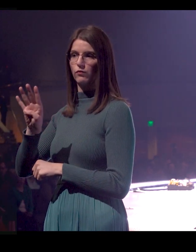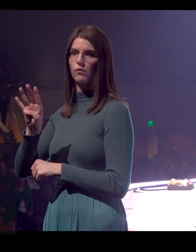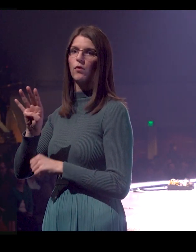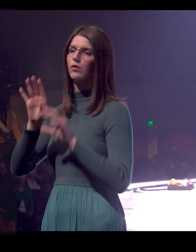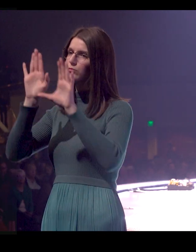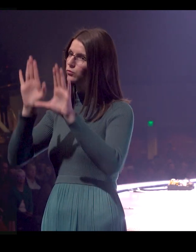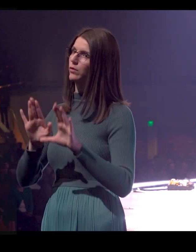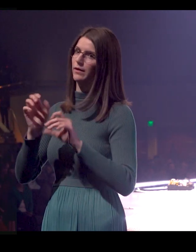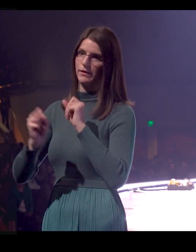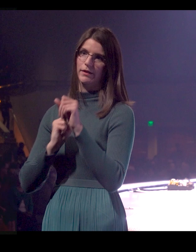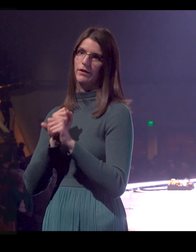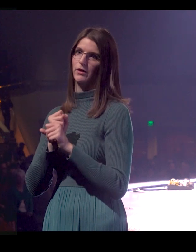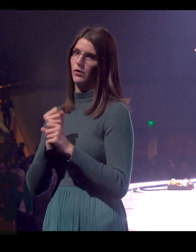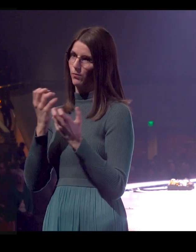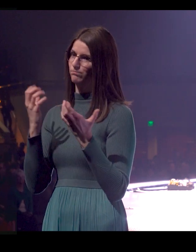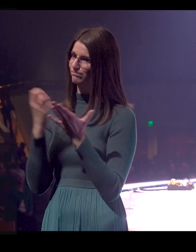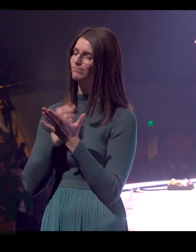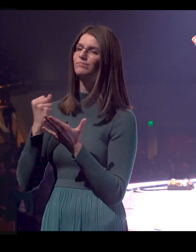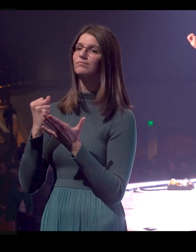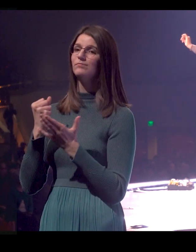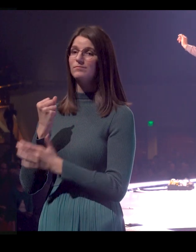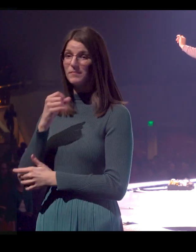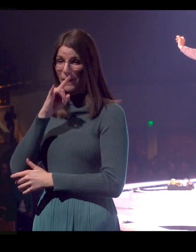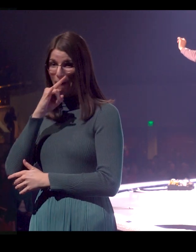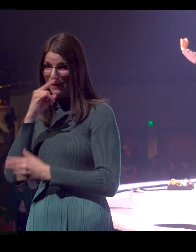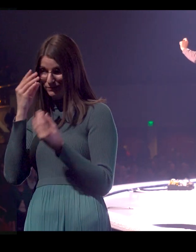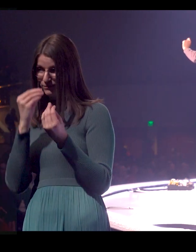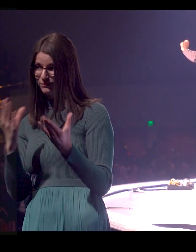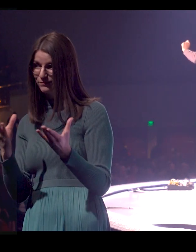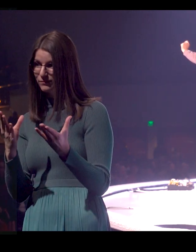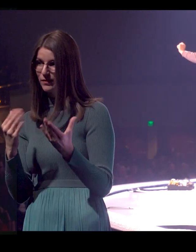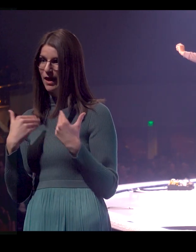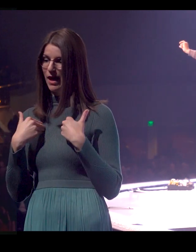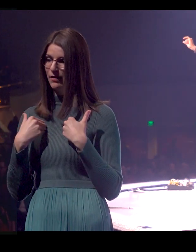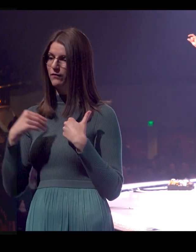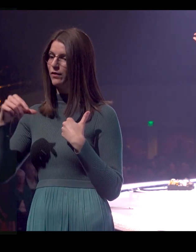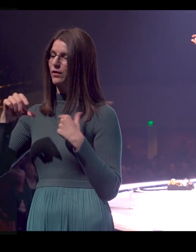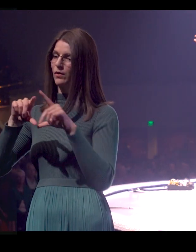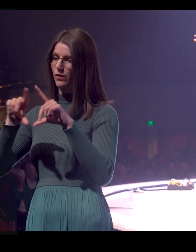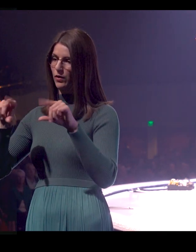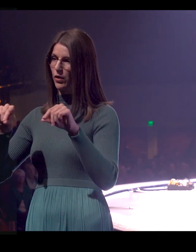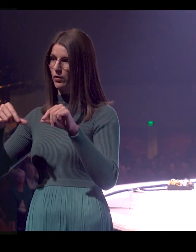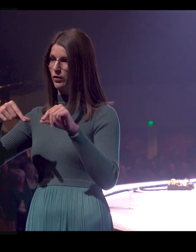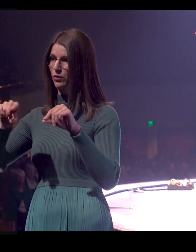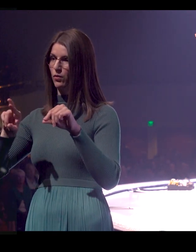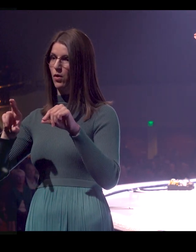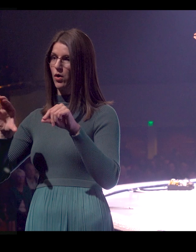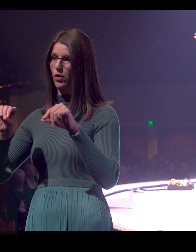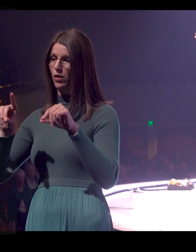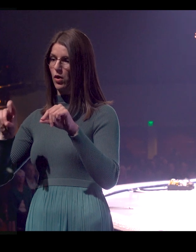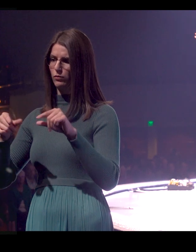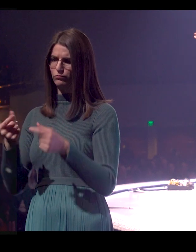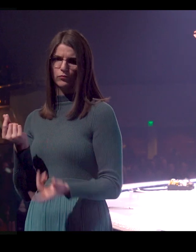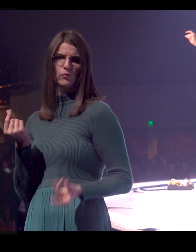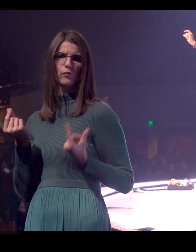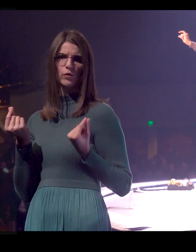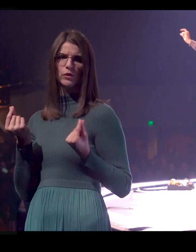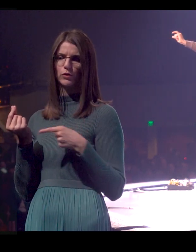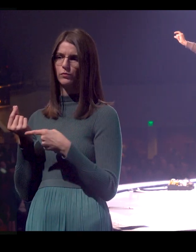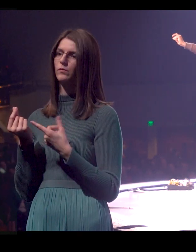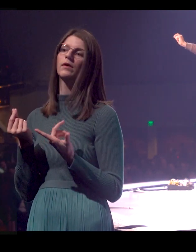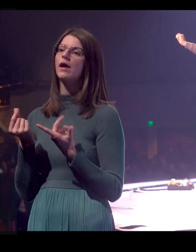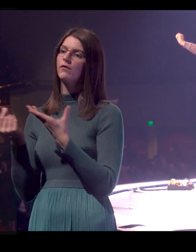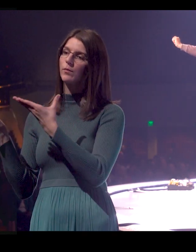you got this QR code that's in your Christmas bag. What do you do with that? If you bring that QR code back to any one of our campuses during a